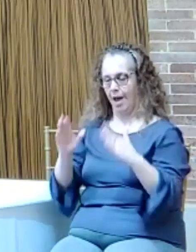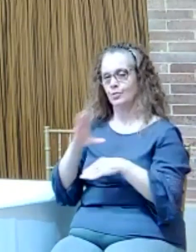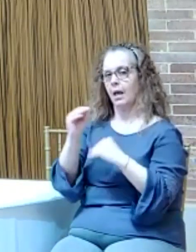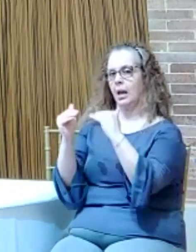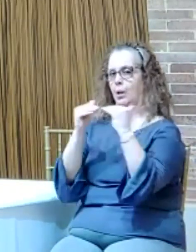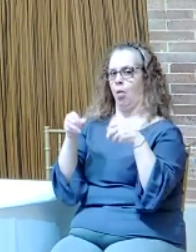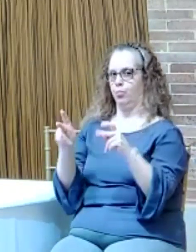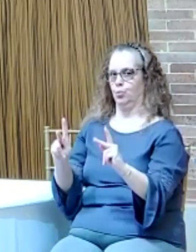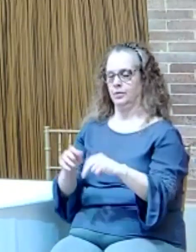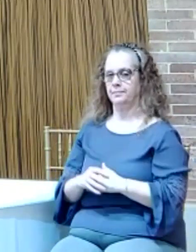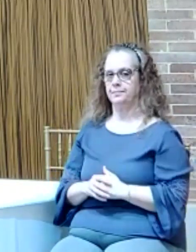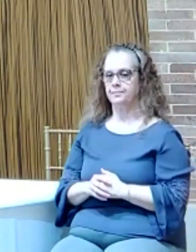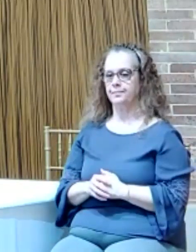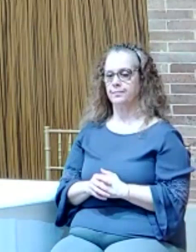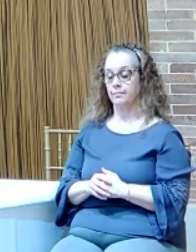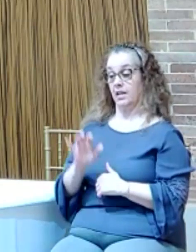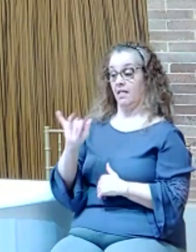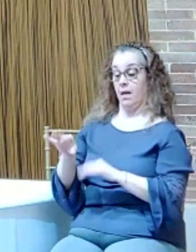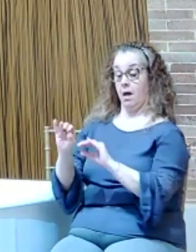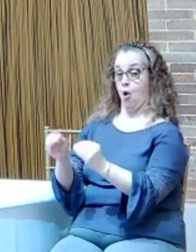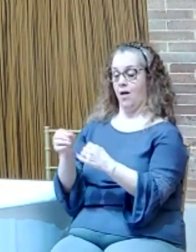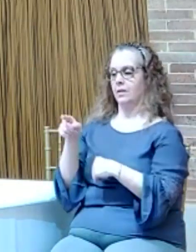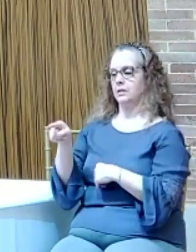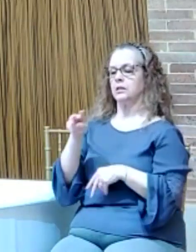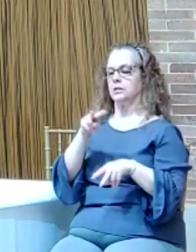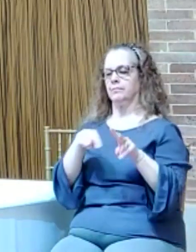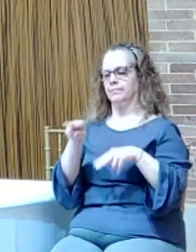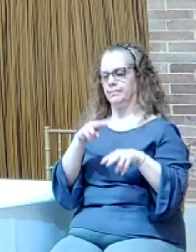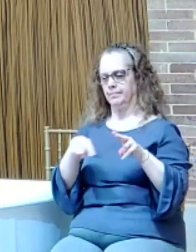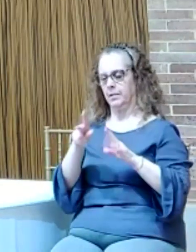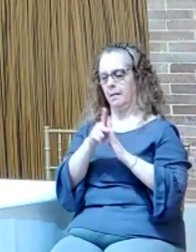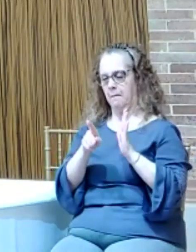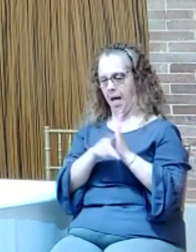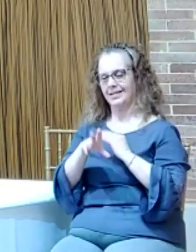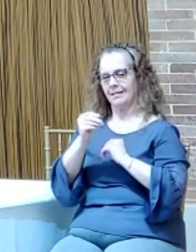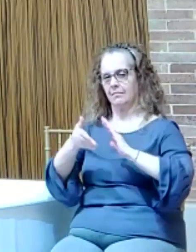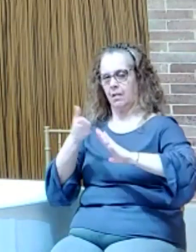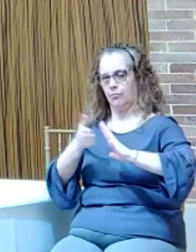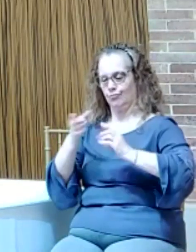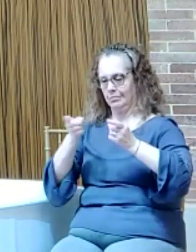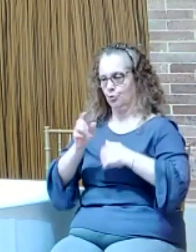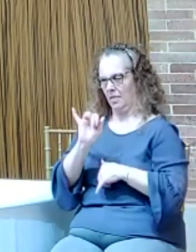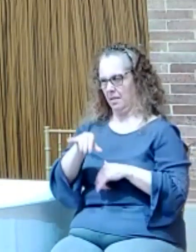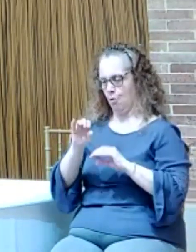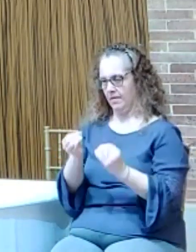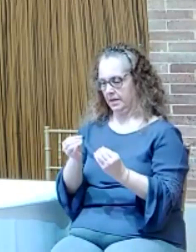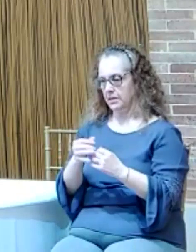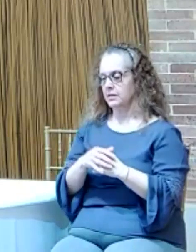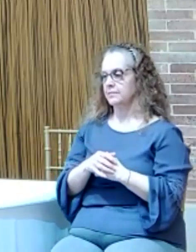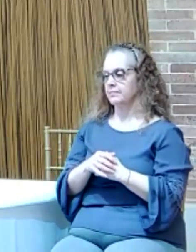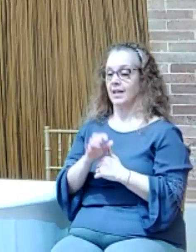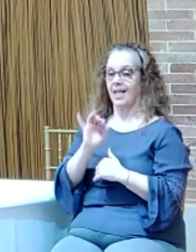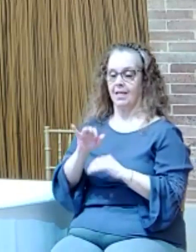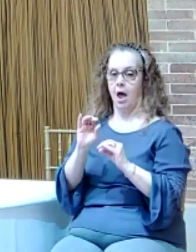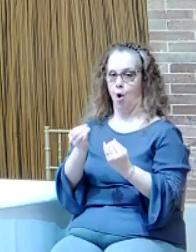opportunity there he oversaw the policy Direction and operational management at that office which is of course